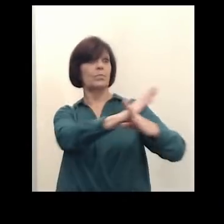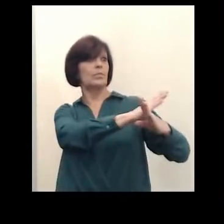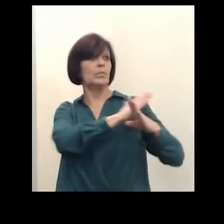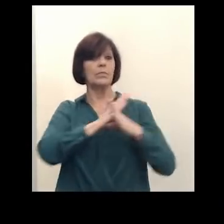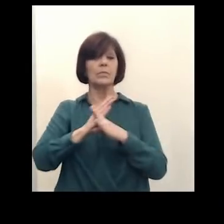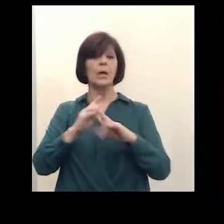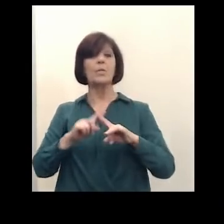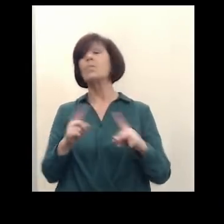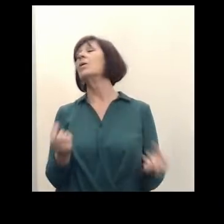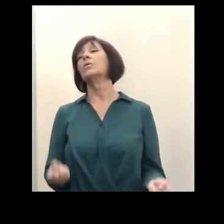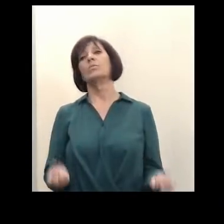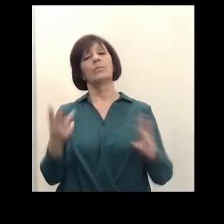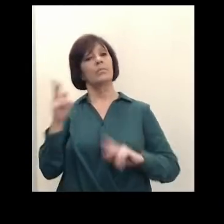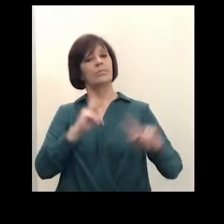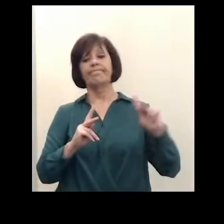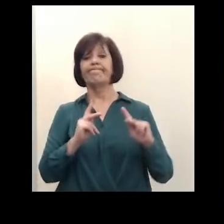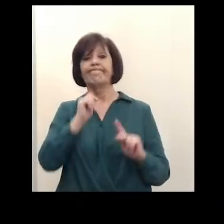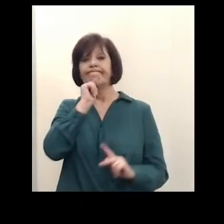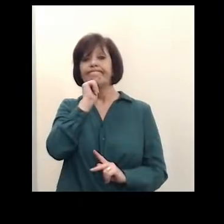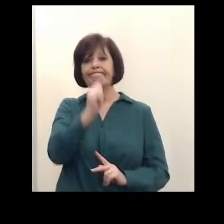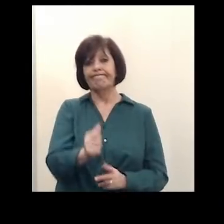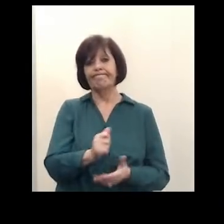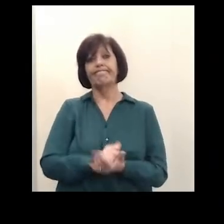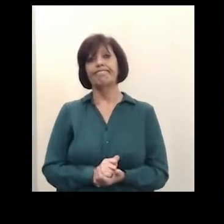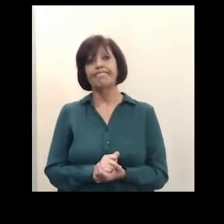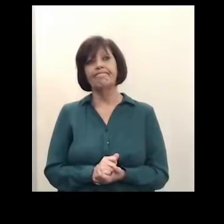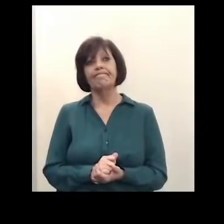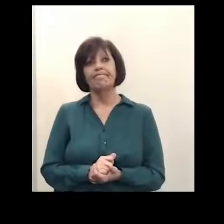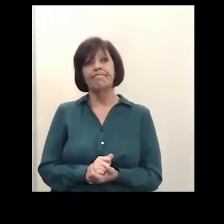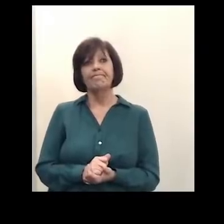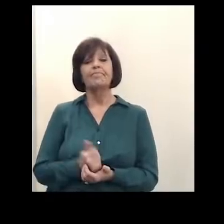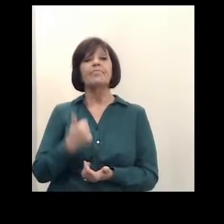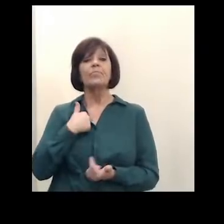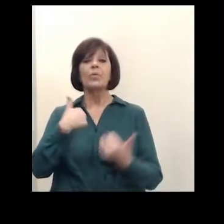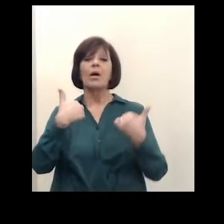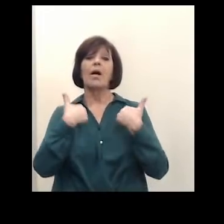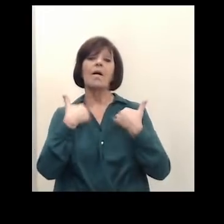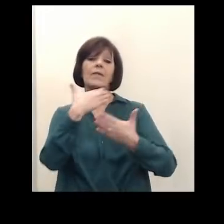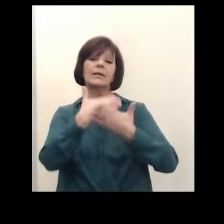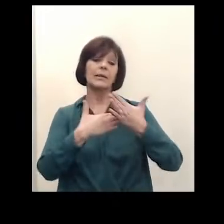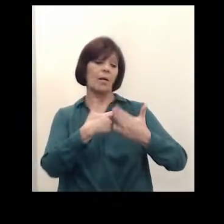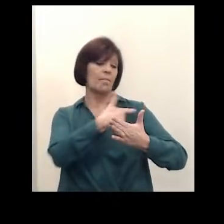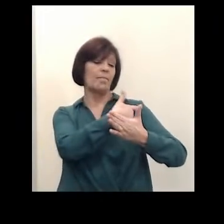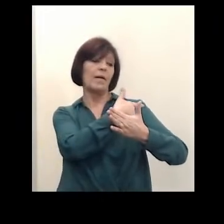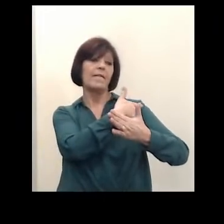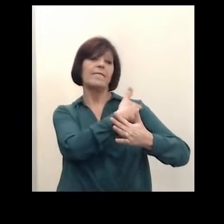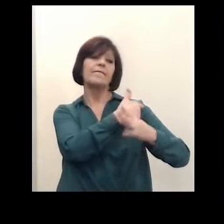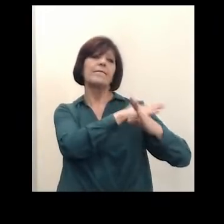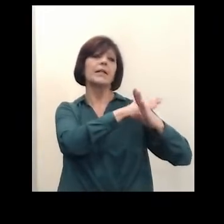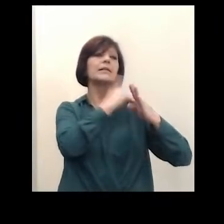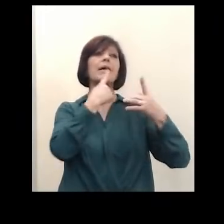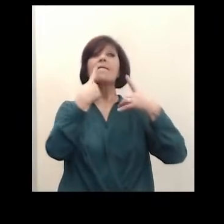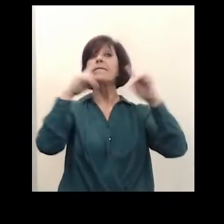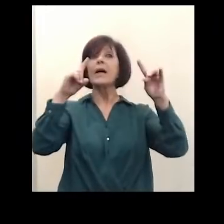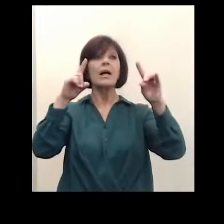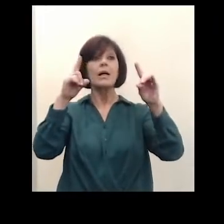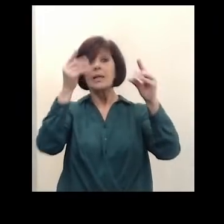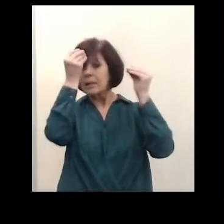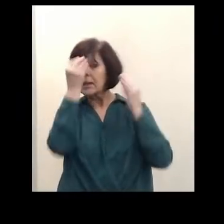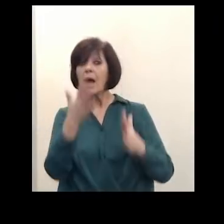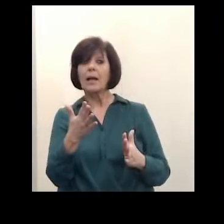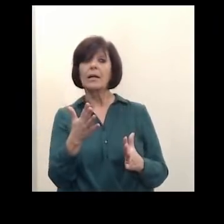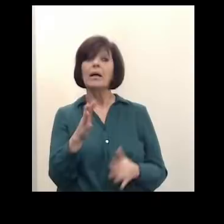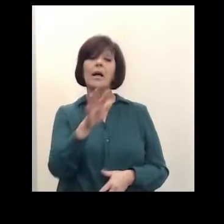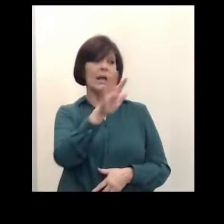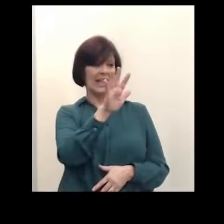many people are not protected. And we have some vaccine effectiveness data that I think goes to show it. Of the 52 most